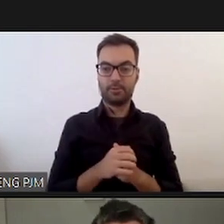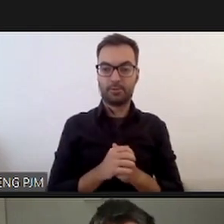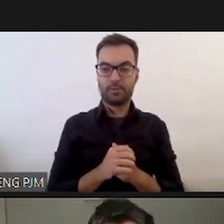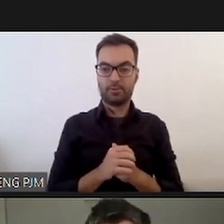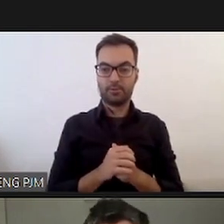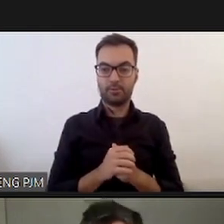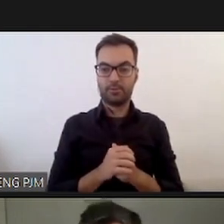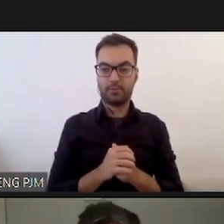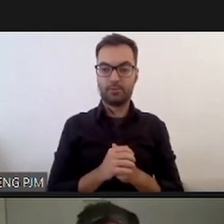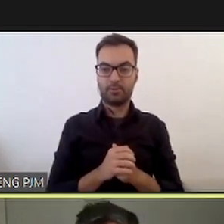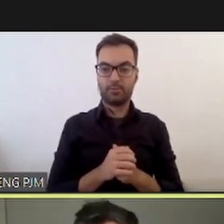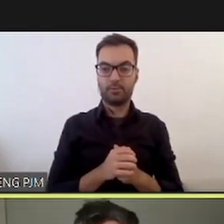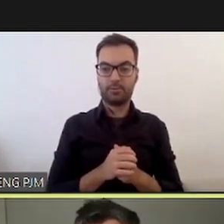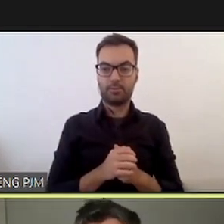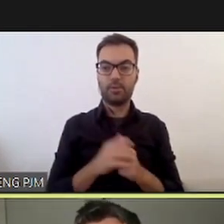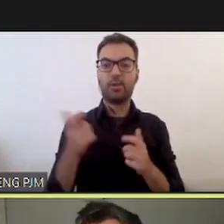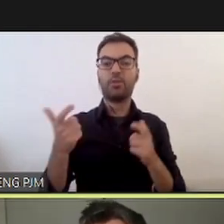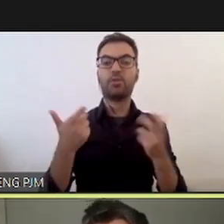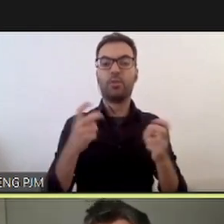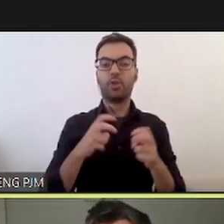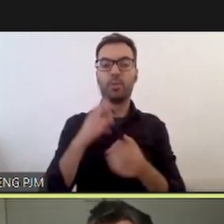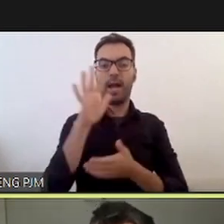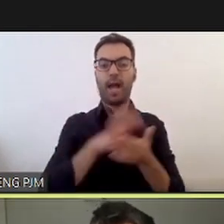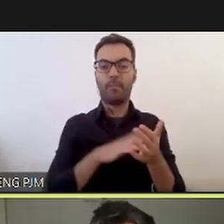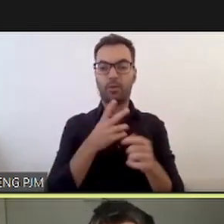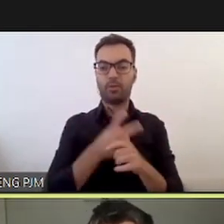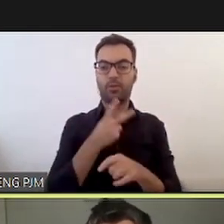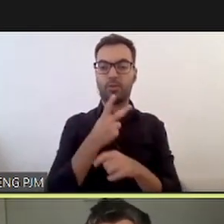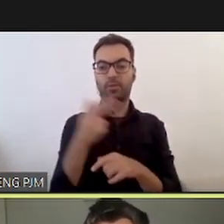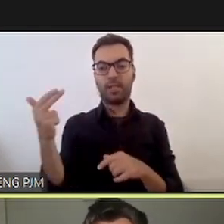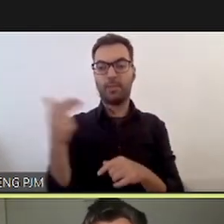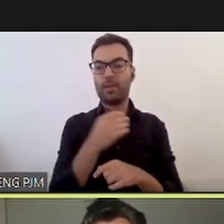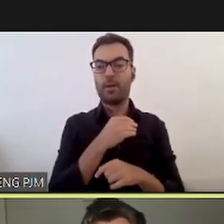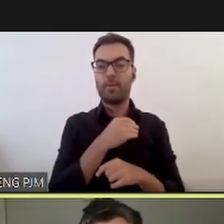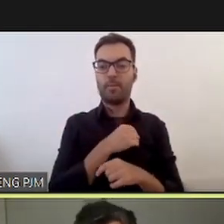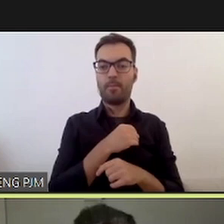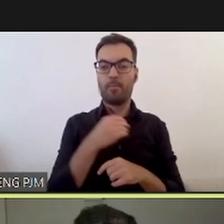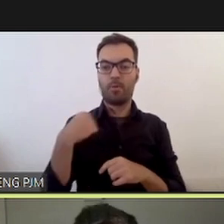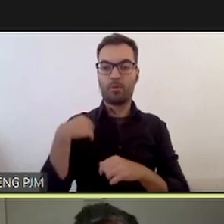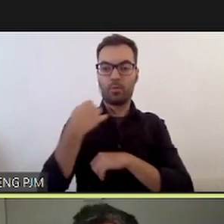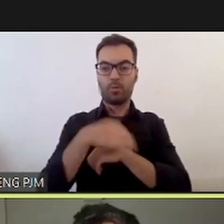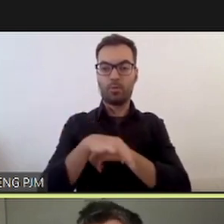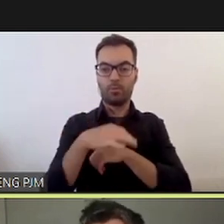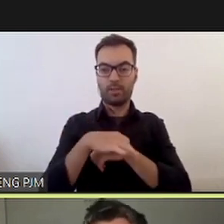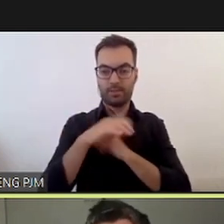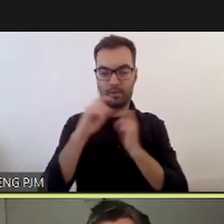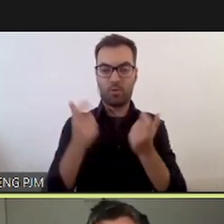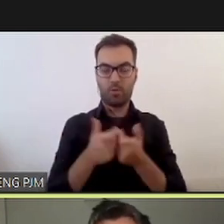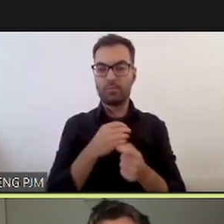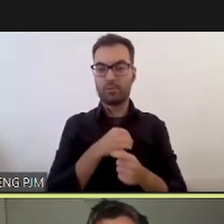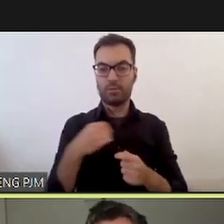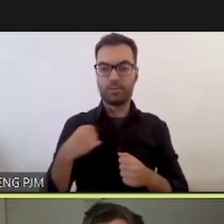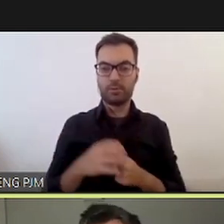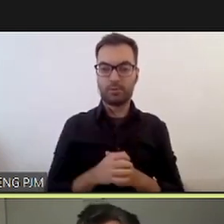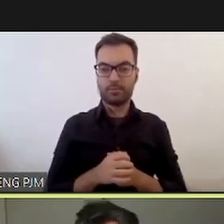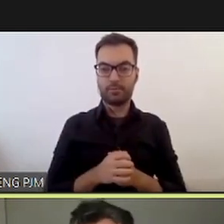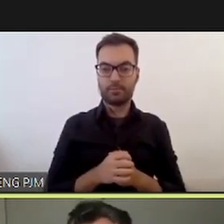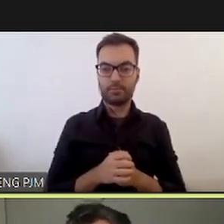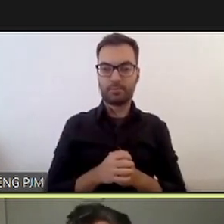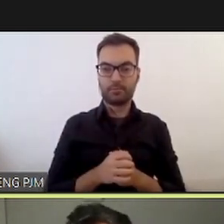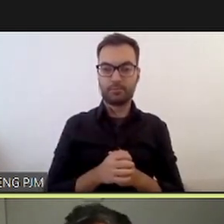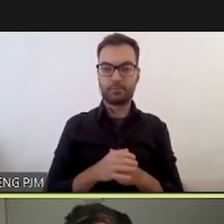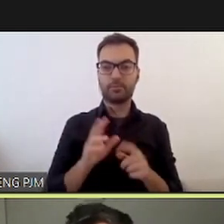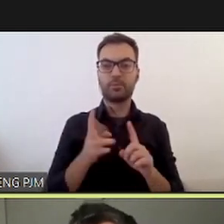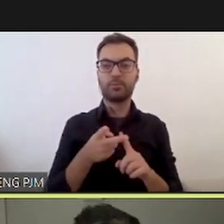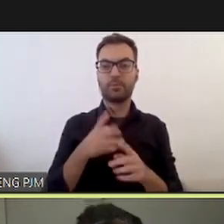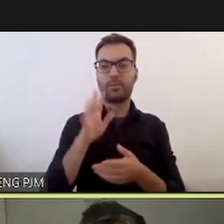the accessibility report about the Polish university in Poland. And we're planning to run another